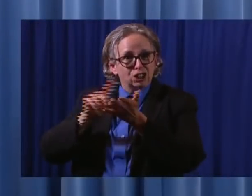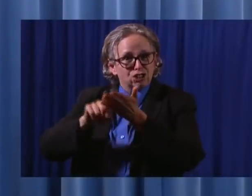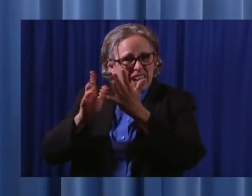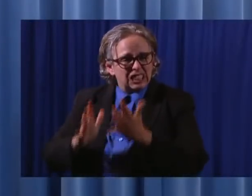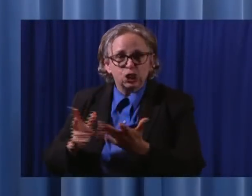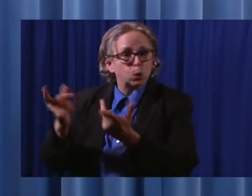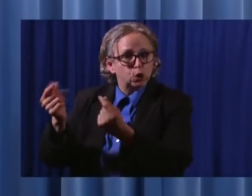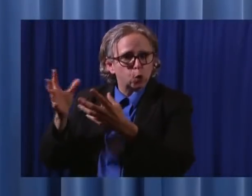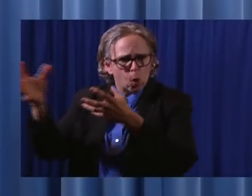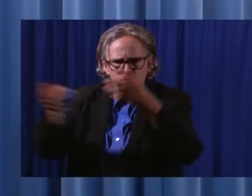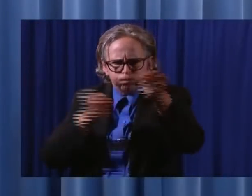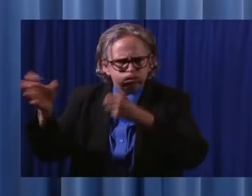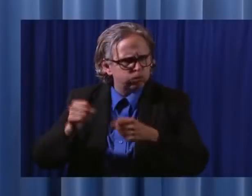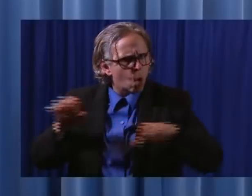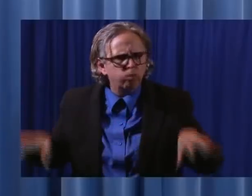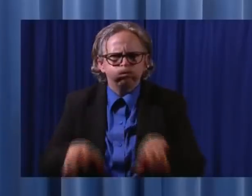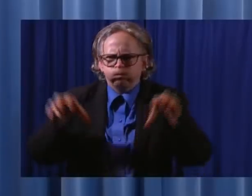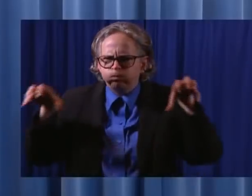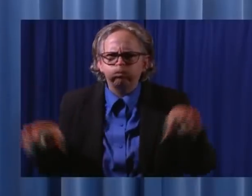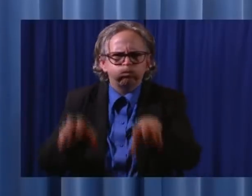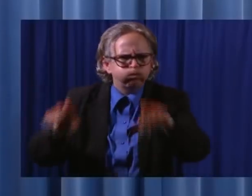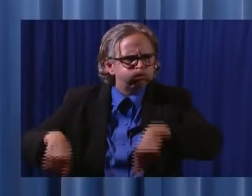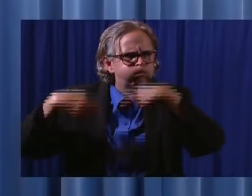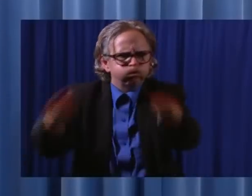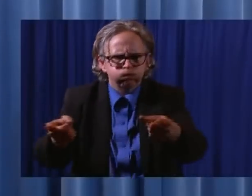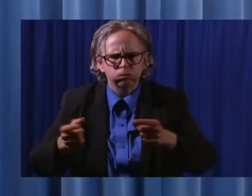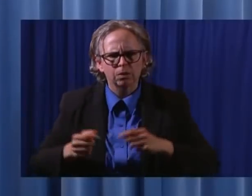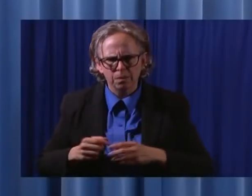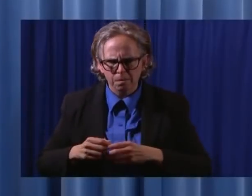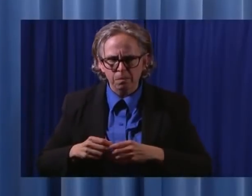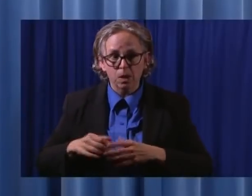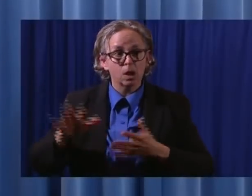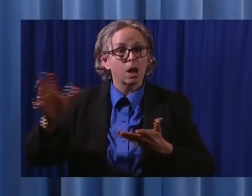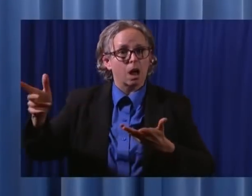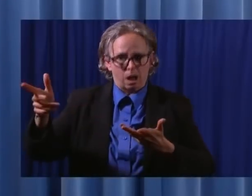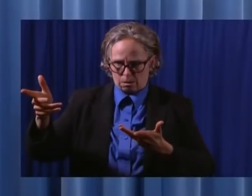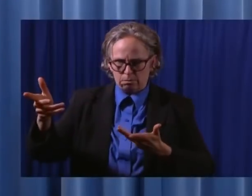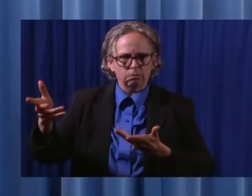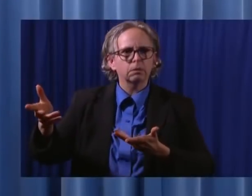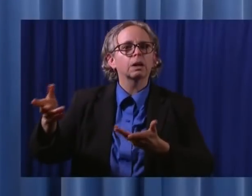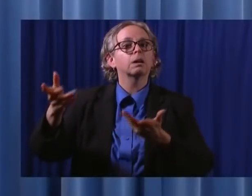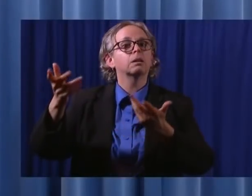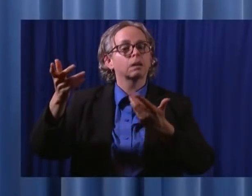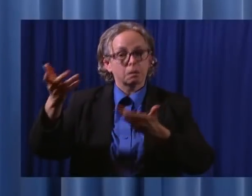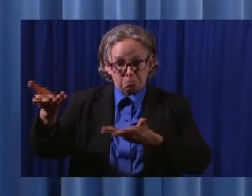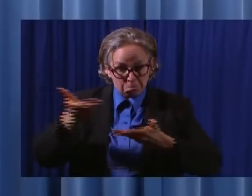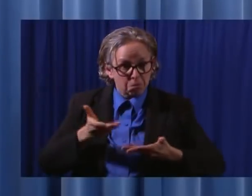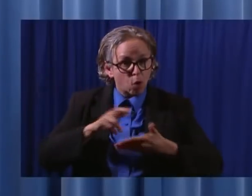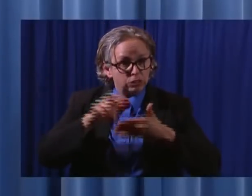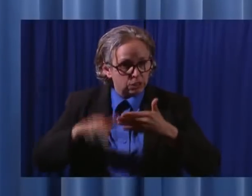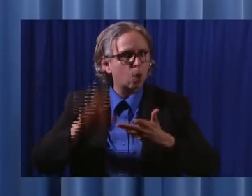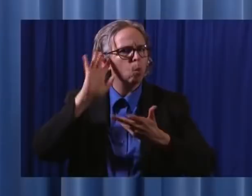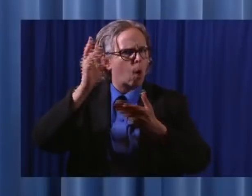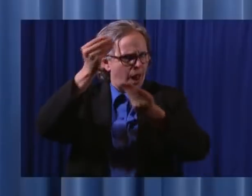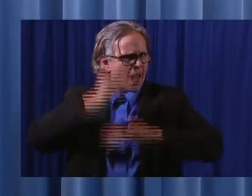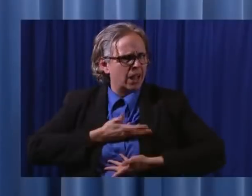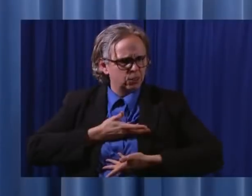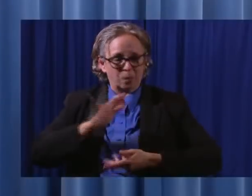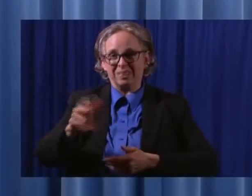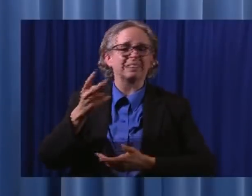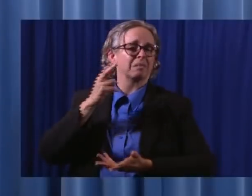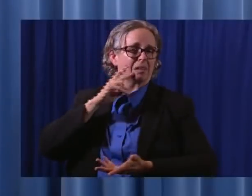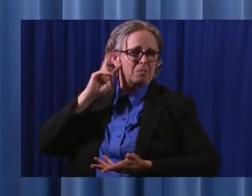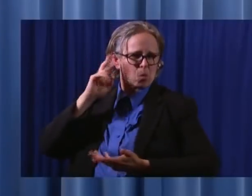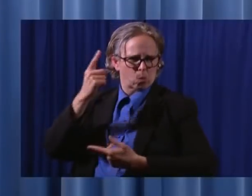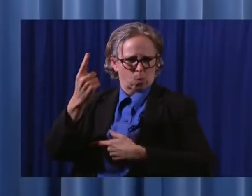are what we would expect. I mean, I was on the phone the other day with some health departments, and I asked them the specific